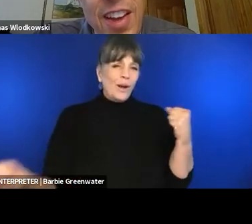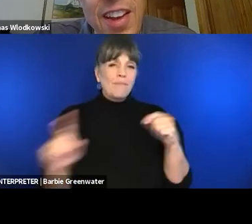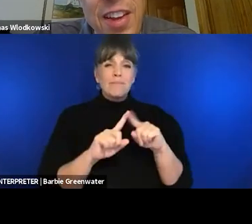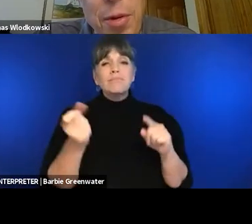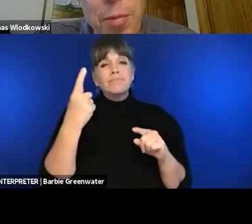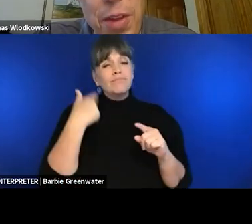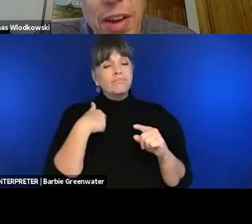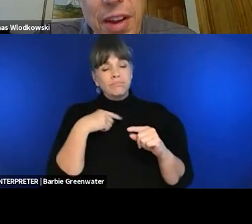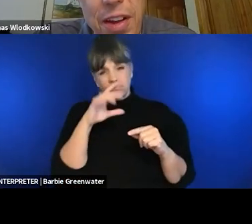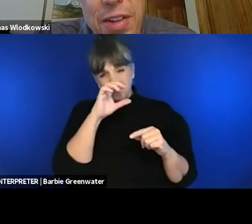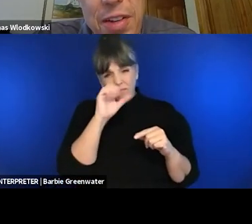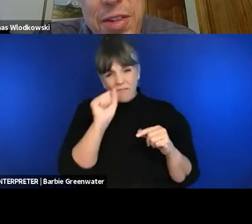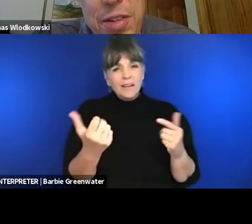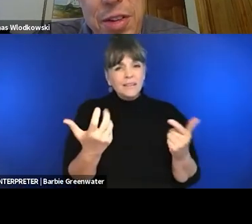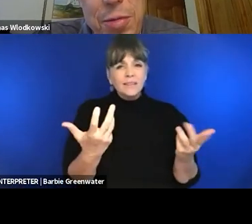fascinating,